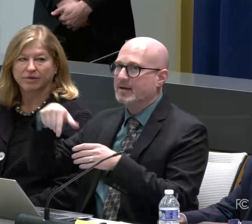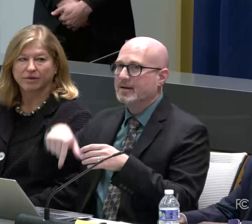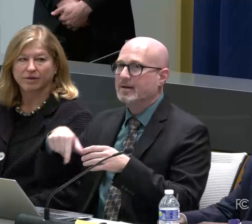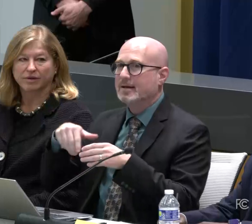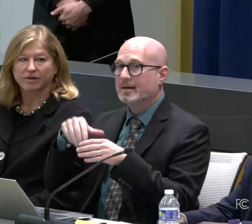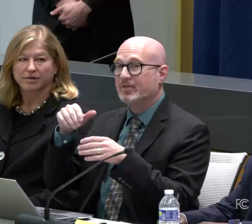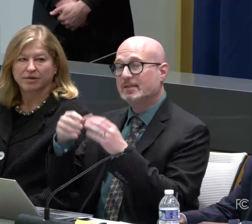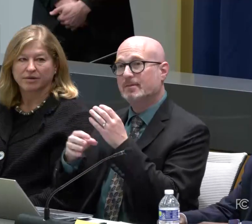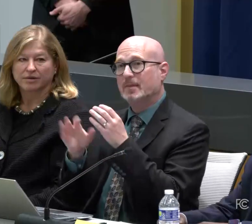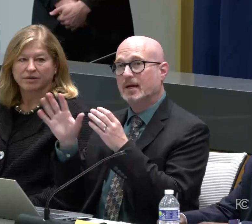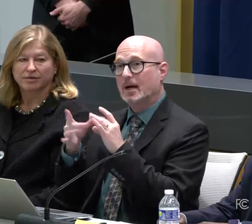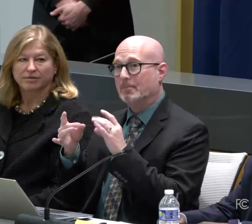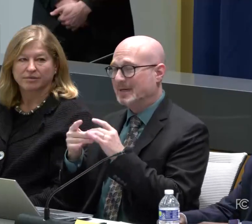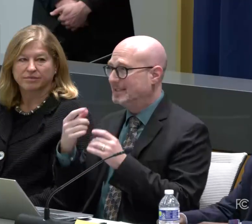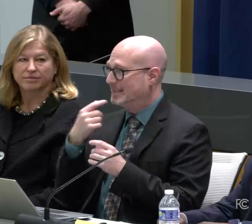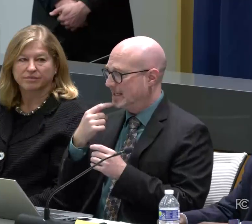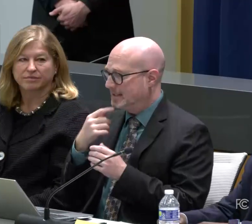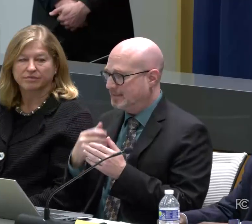question.